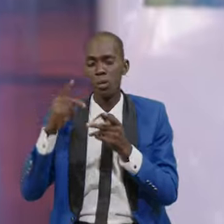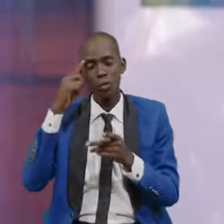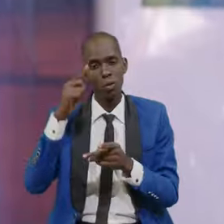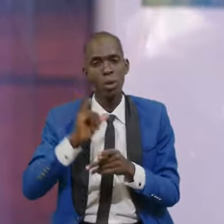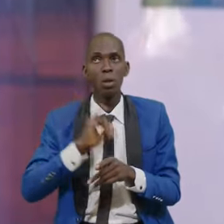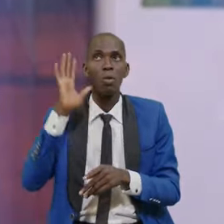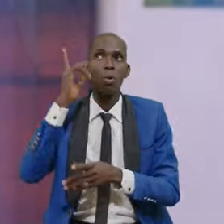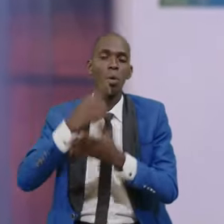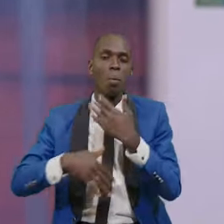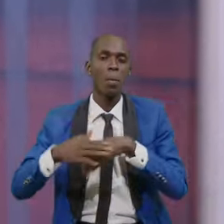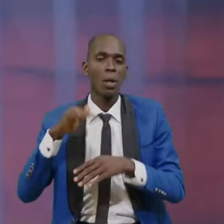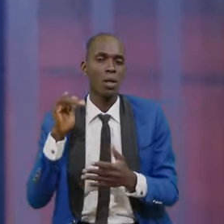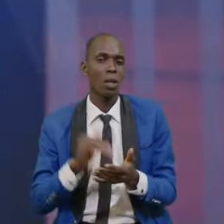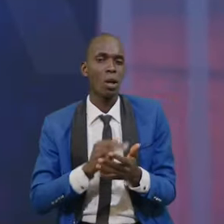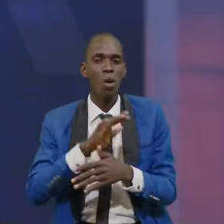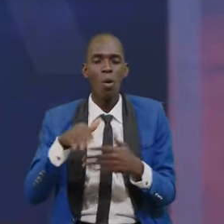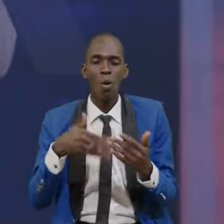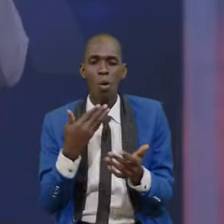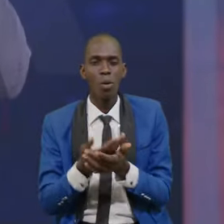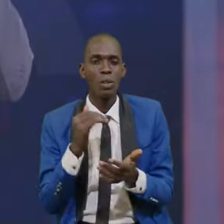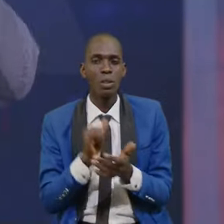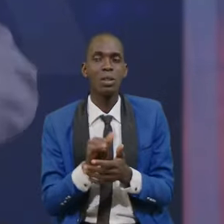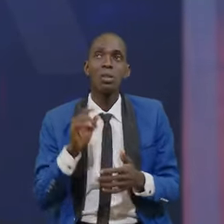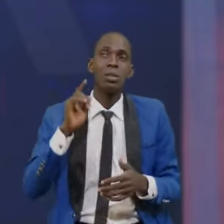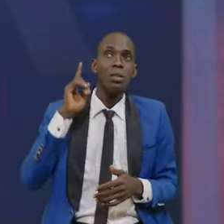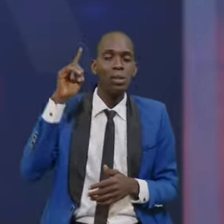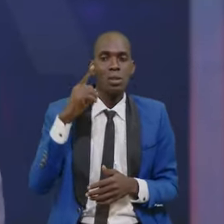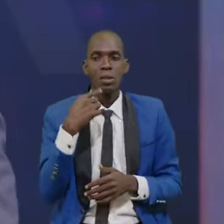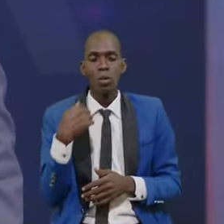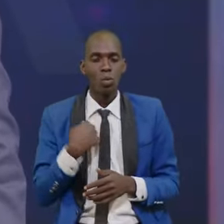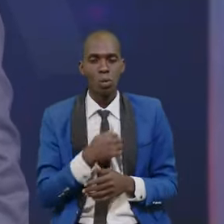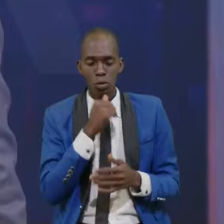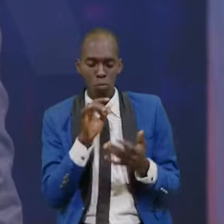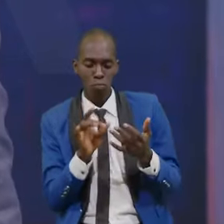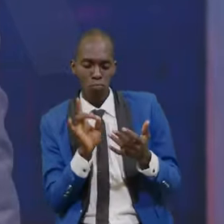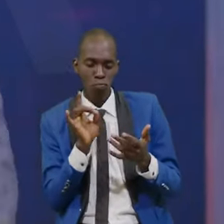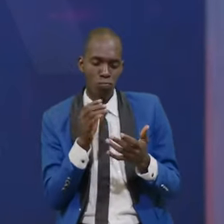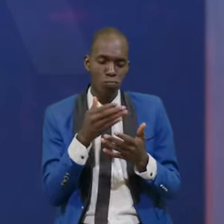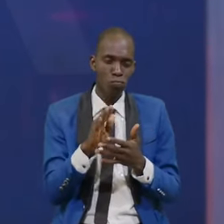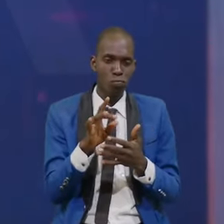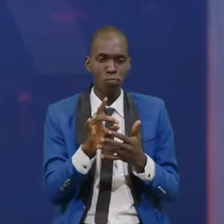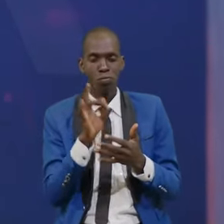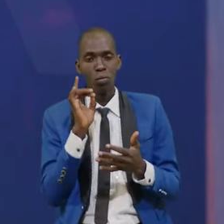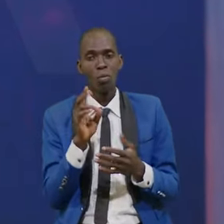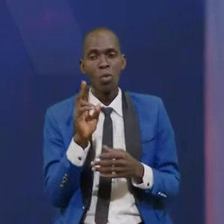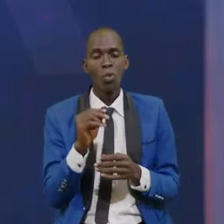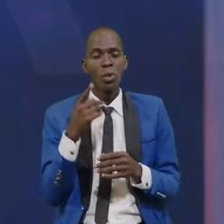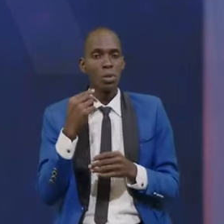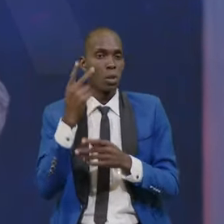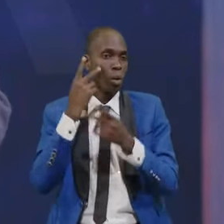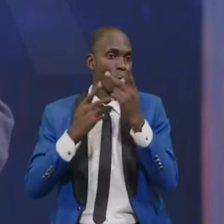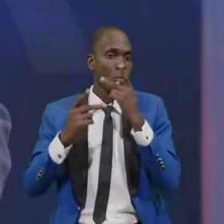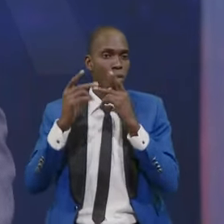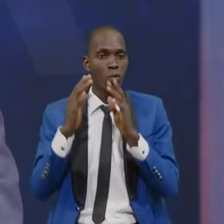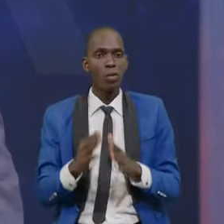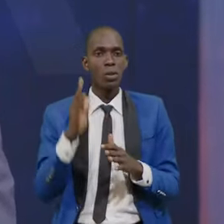coming. All that he said, we're not picking and choosing. "A prophet shall the Lord your God raise up unto